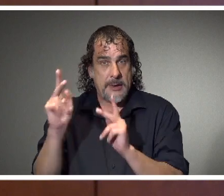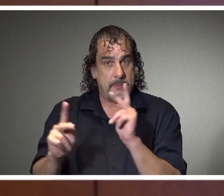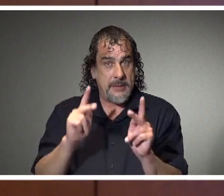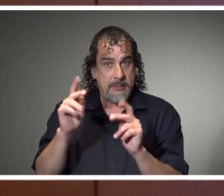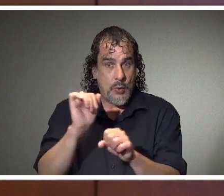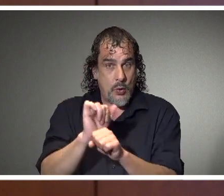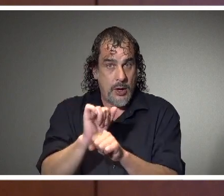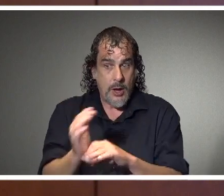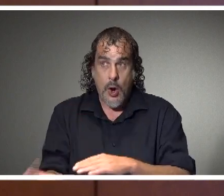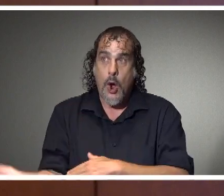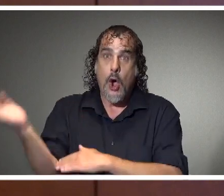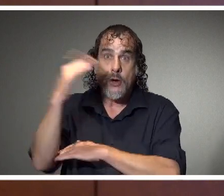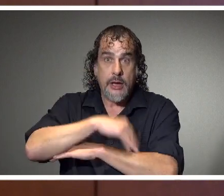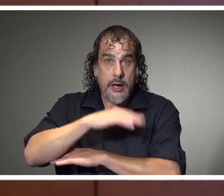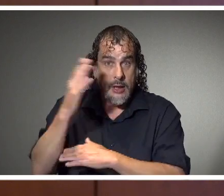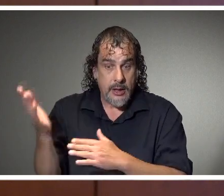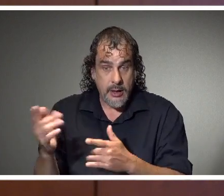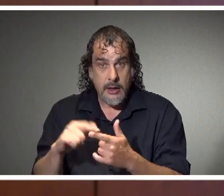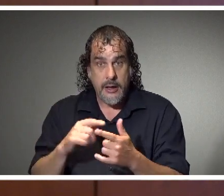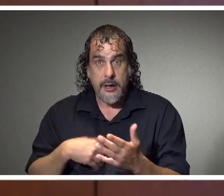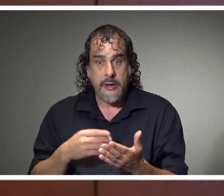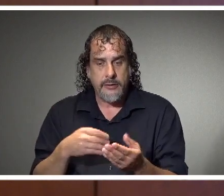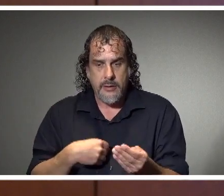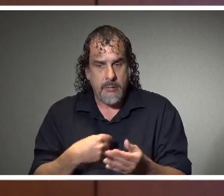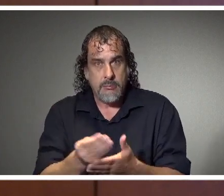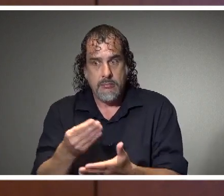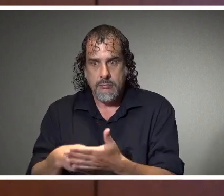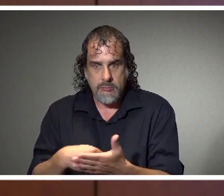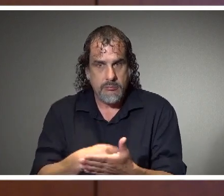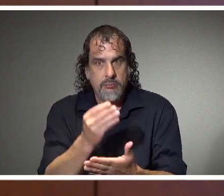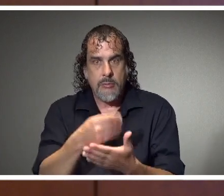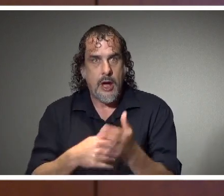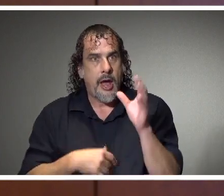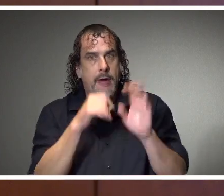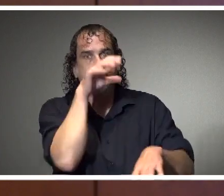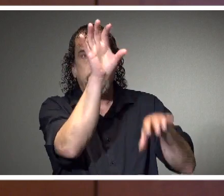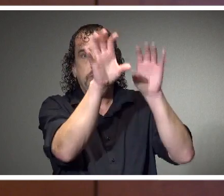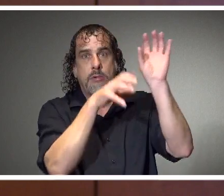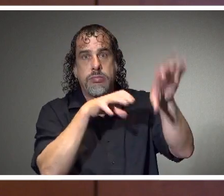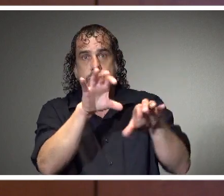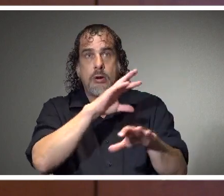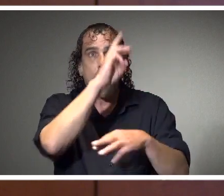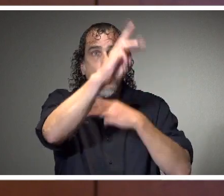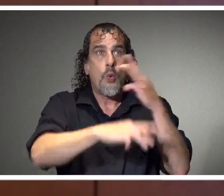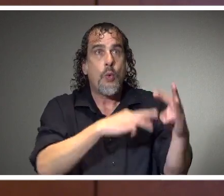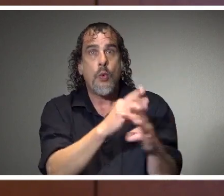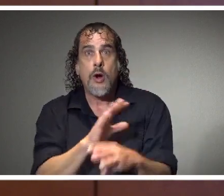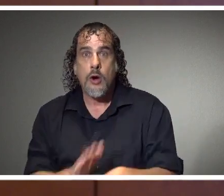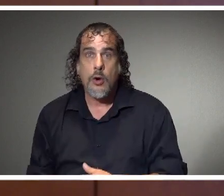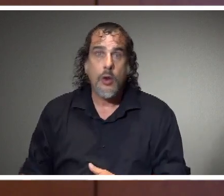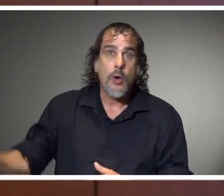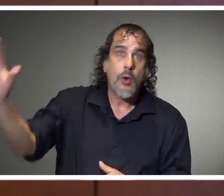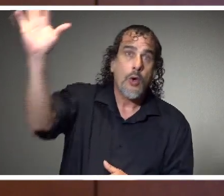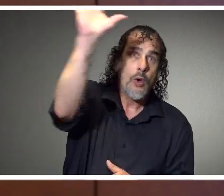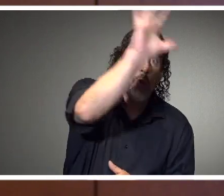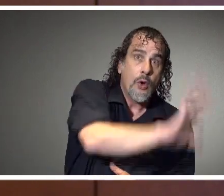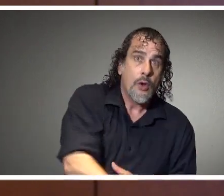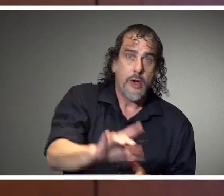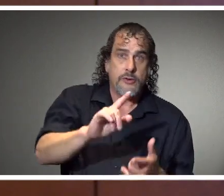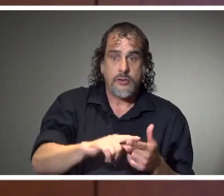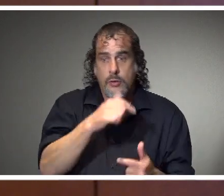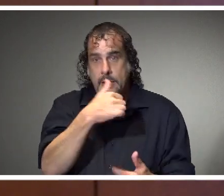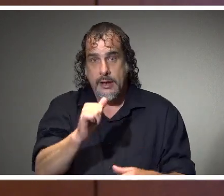they do all day long is procurement and deliver items worldwide to any